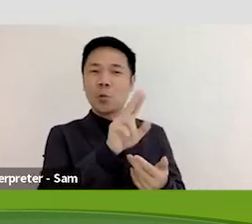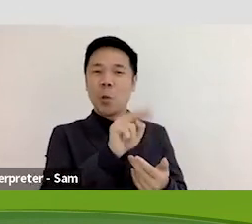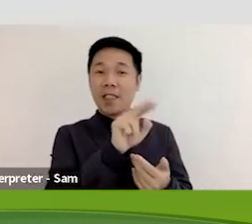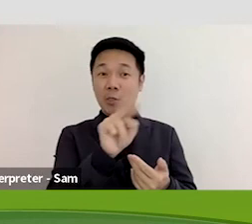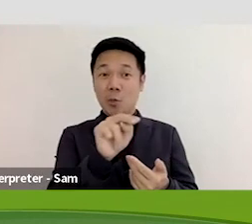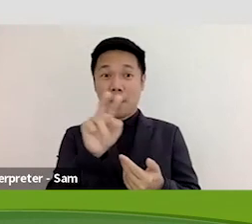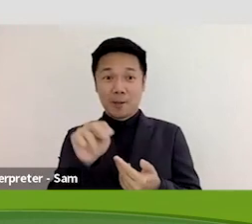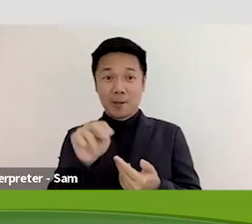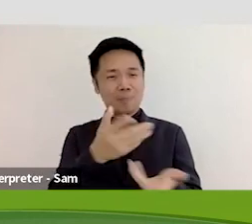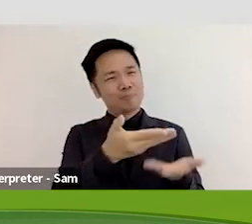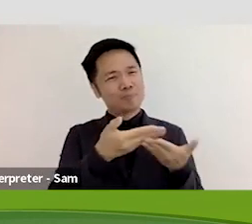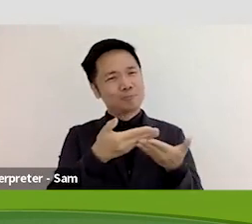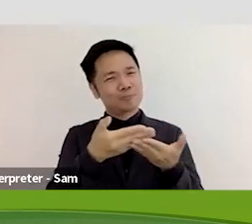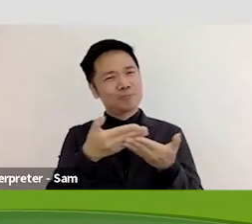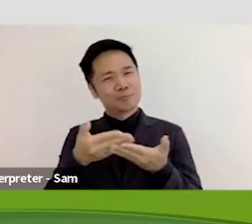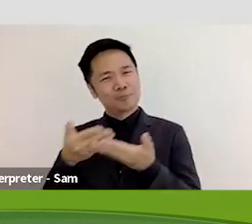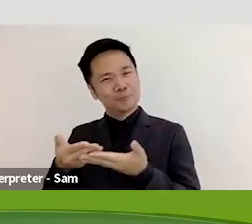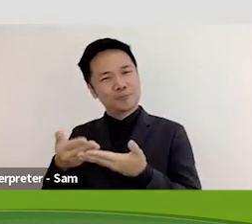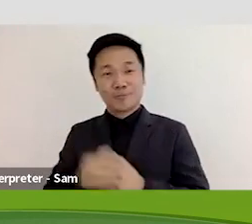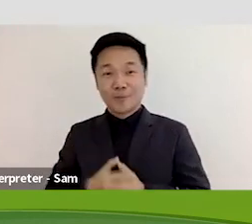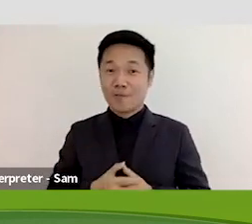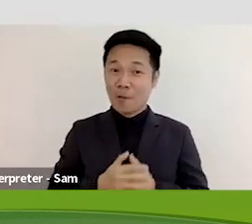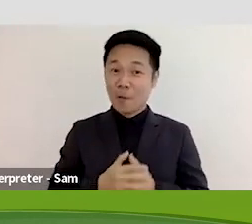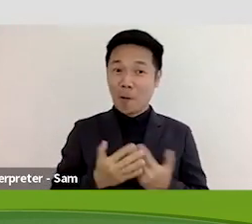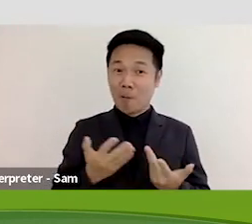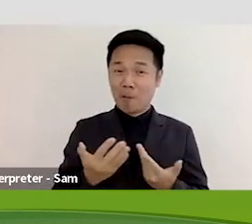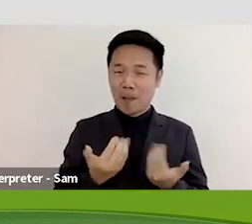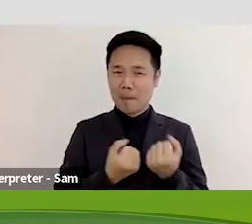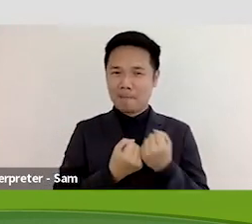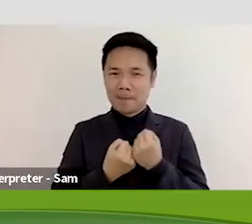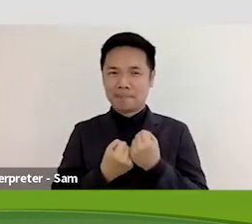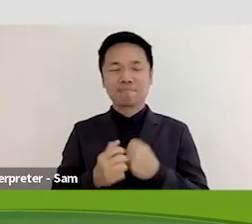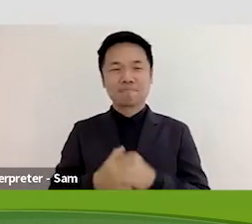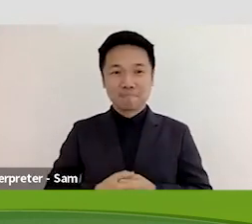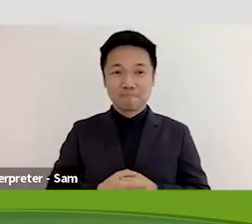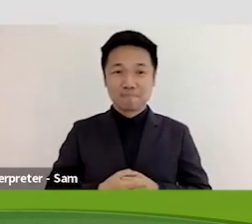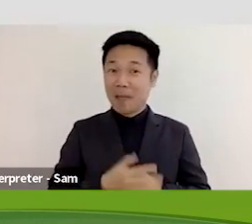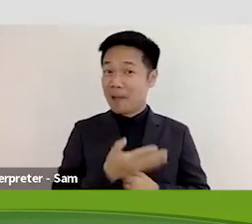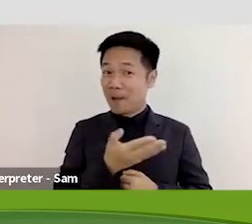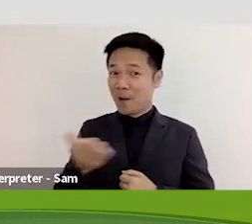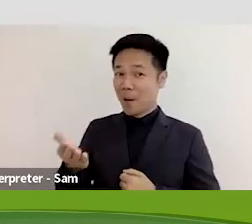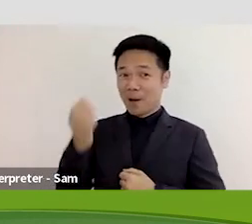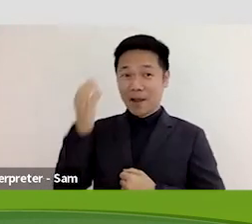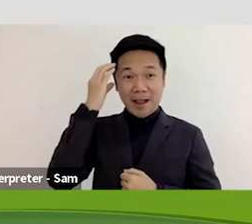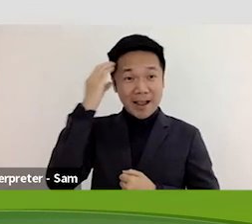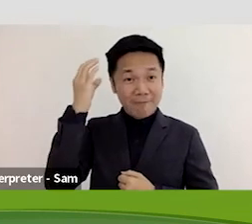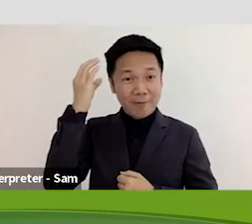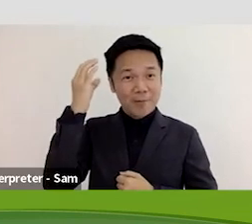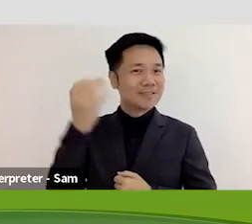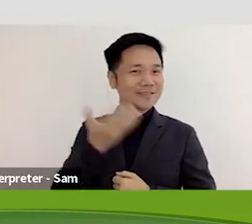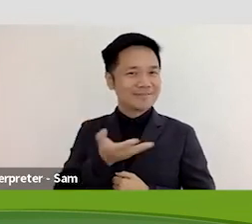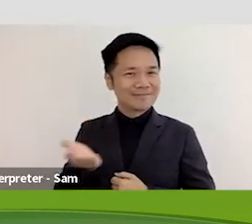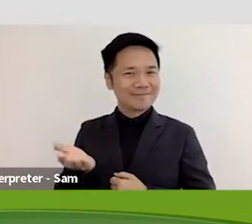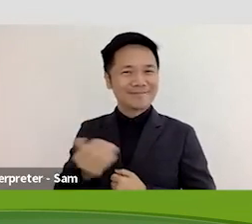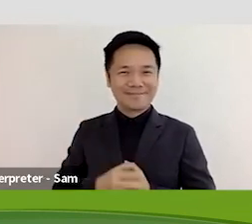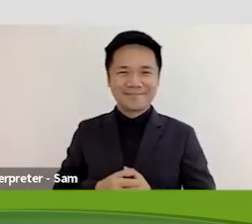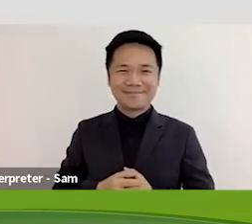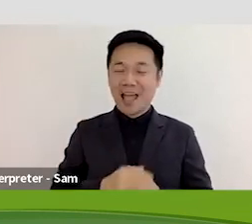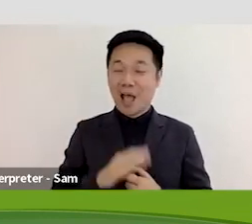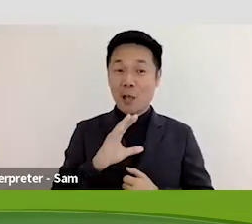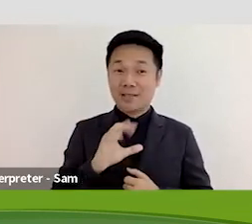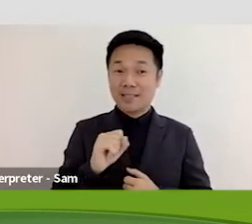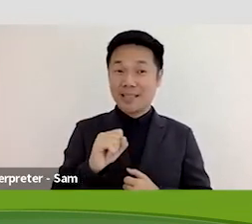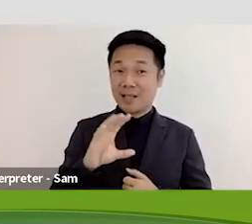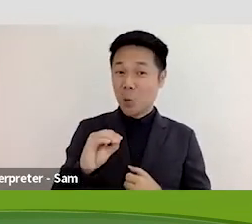who assisted in compiling these recommendations, and thank you to all of the government, intergovernmental organizations, and civil